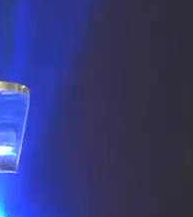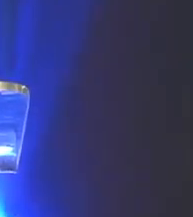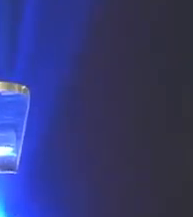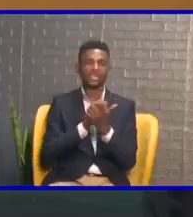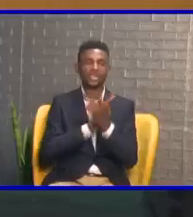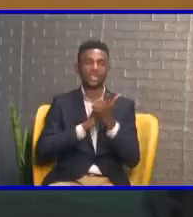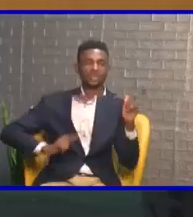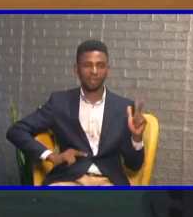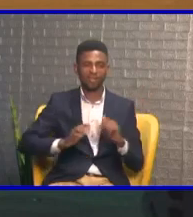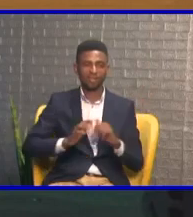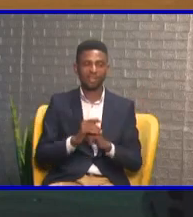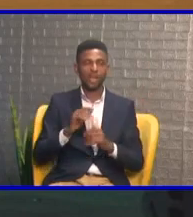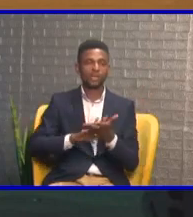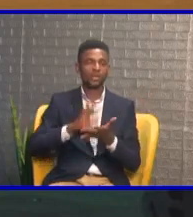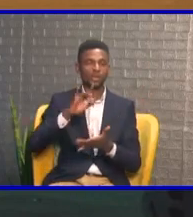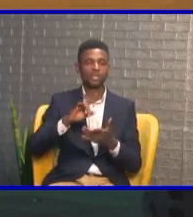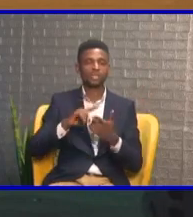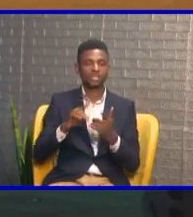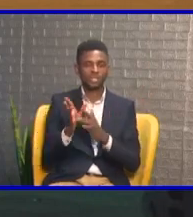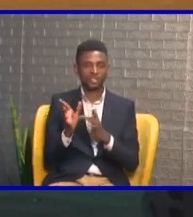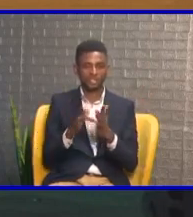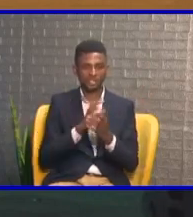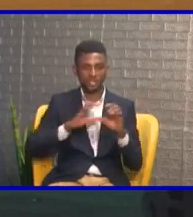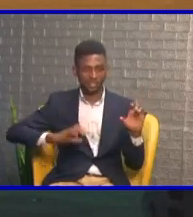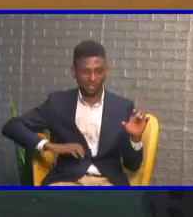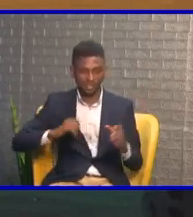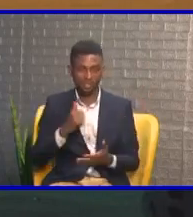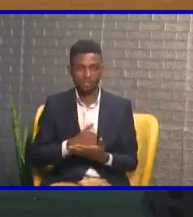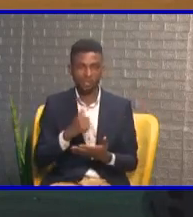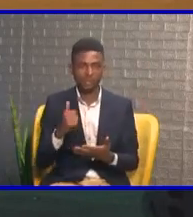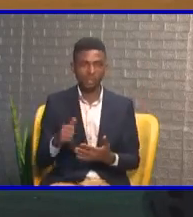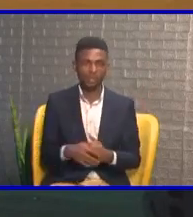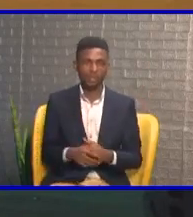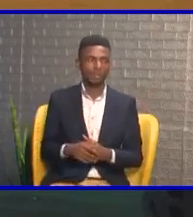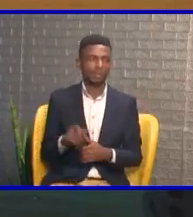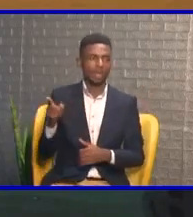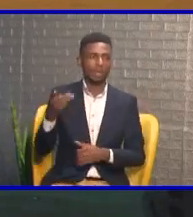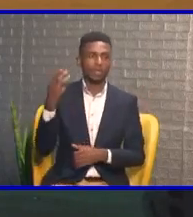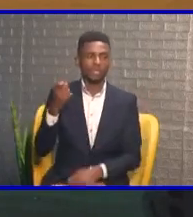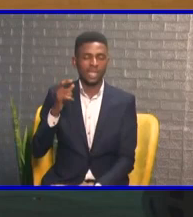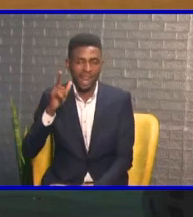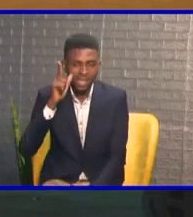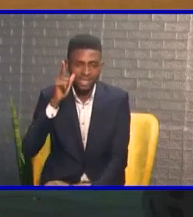Lord. Glory to Jesus. Amen. Amen. I was listening to